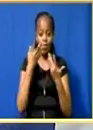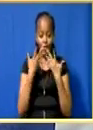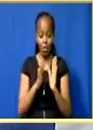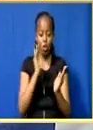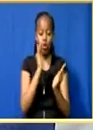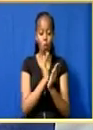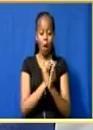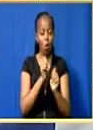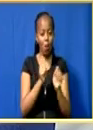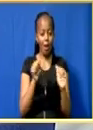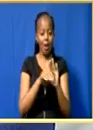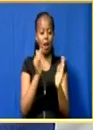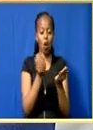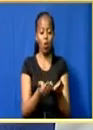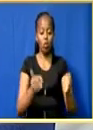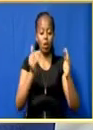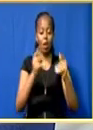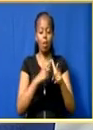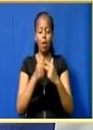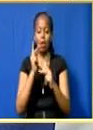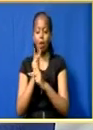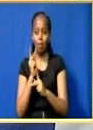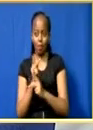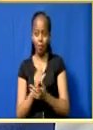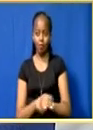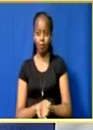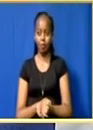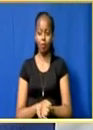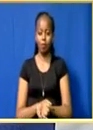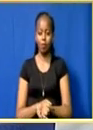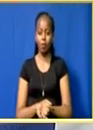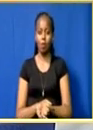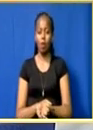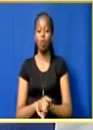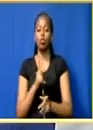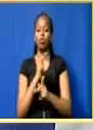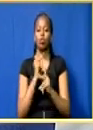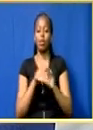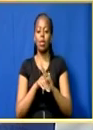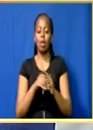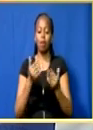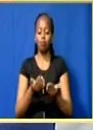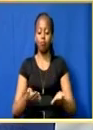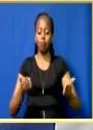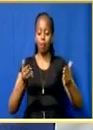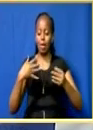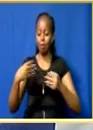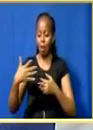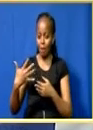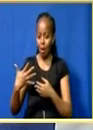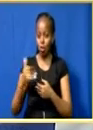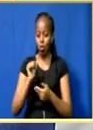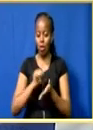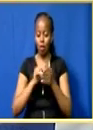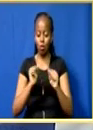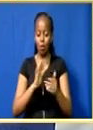pack them nicely in a container and then now keep them. Okay, so we're putting them in the gunia or the nylon sack so that